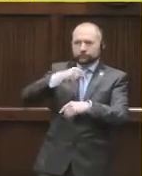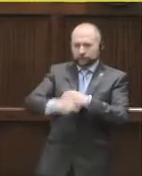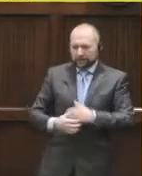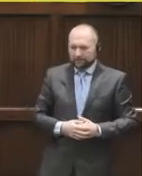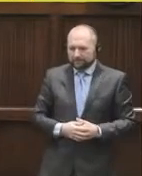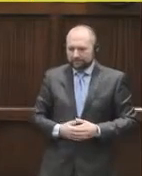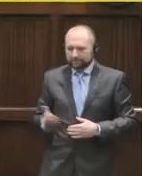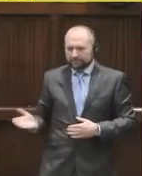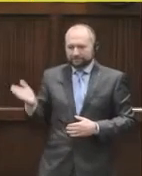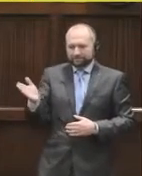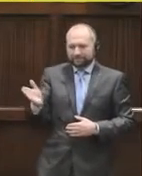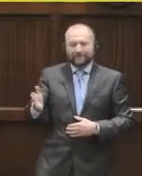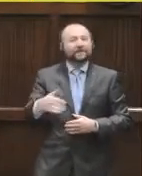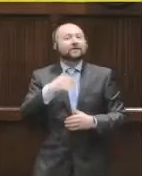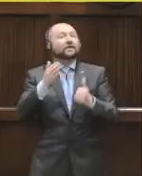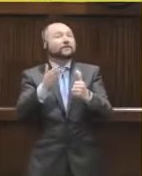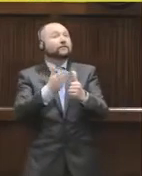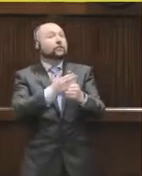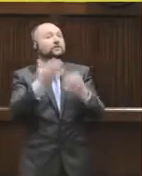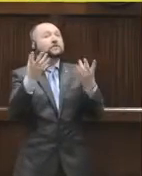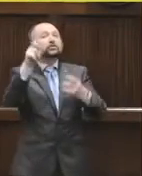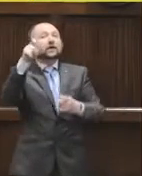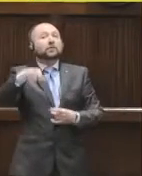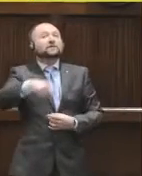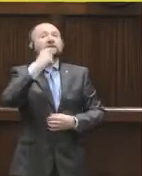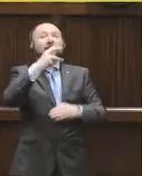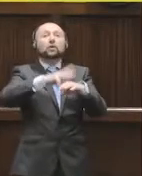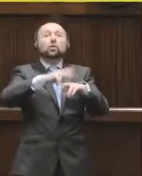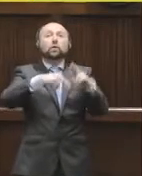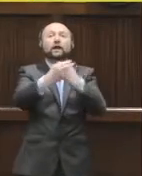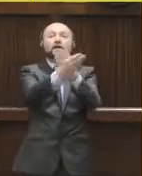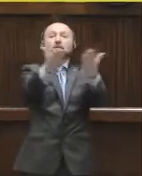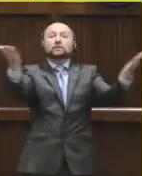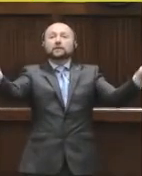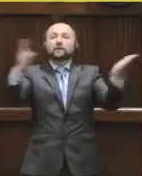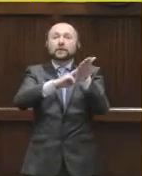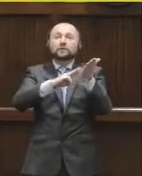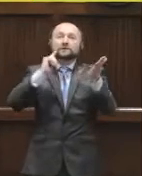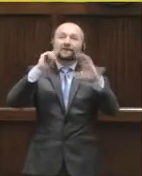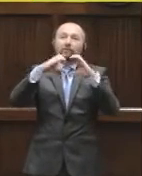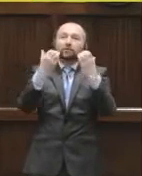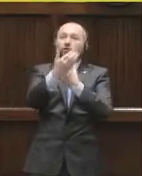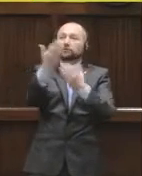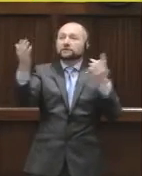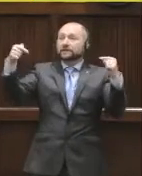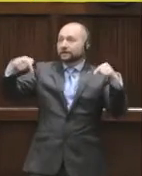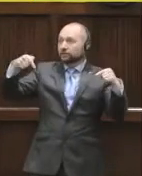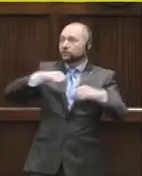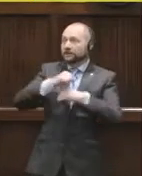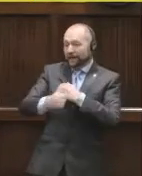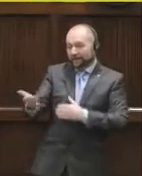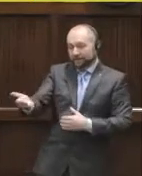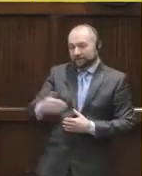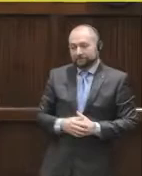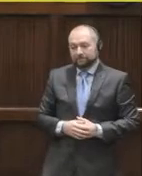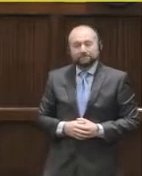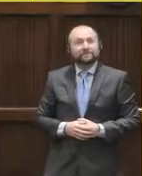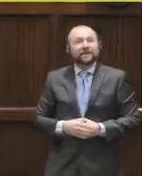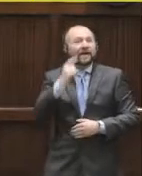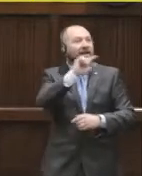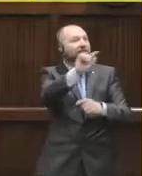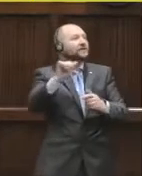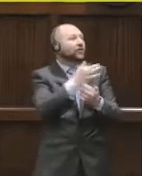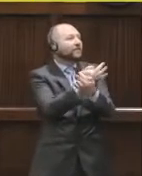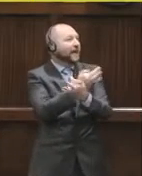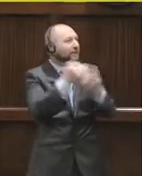Comhairle. First of all, can I extend a very warm welcome to all of the members of the Deaf Society that are here with their families. It's a